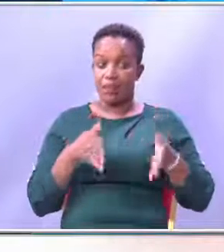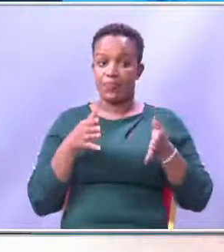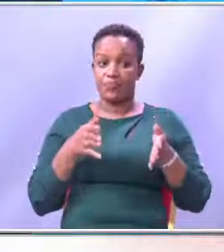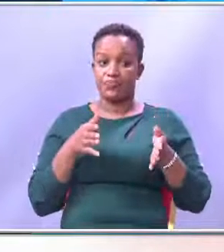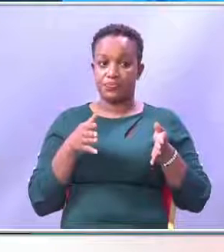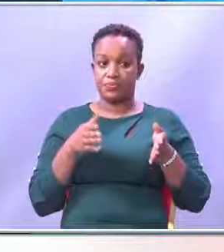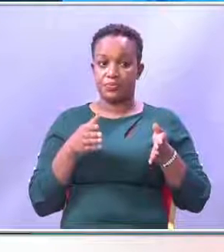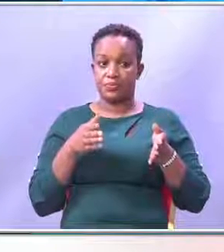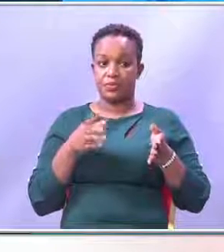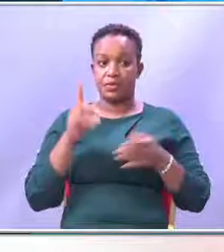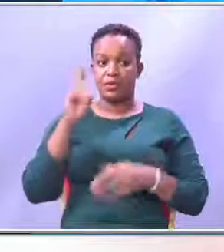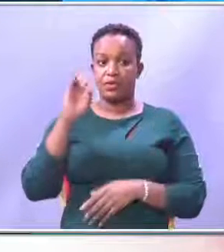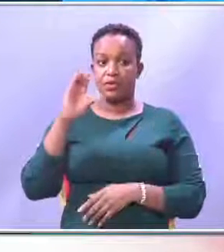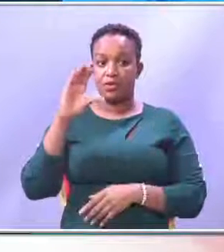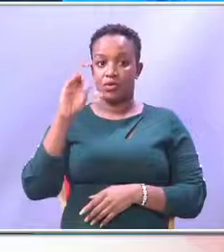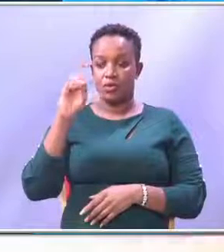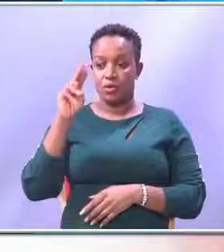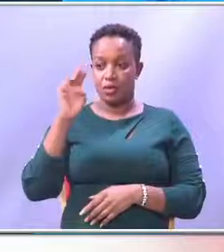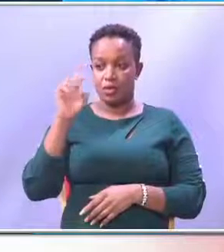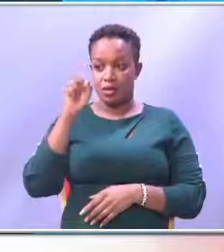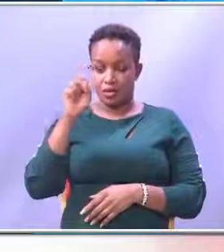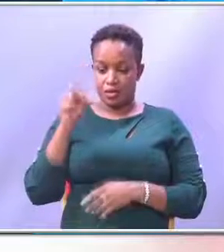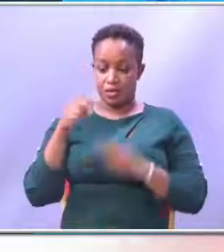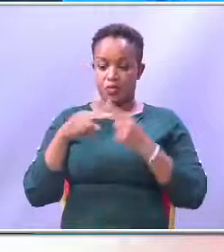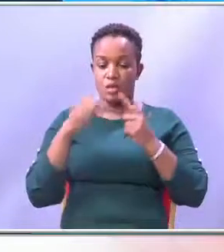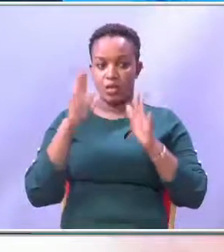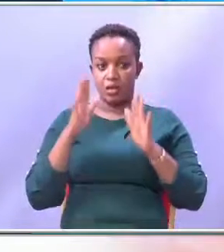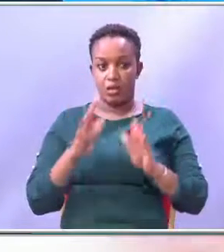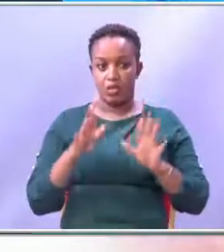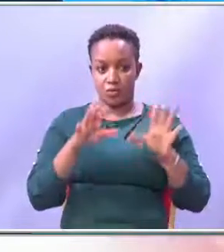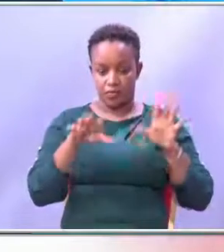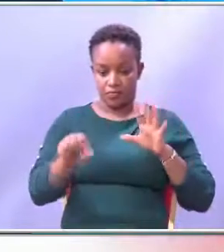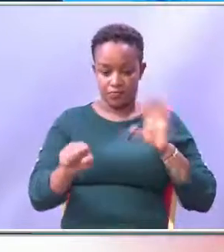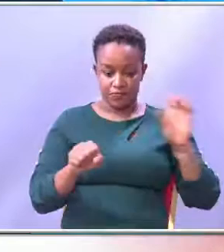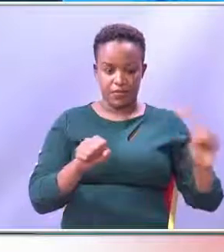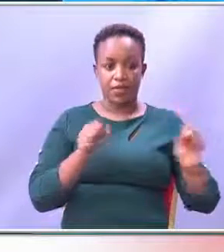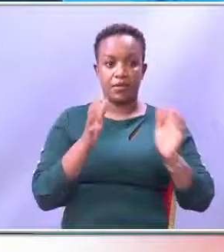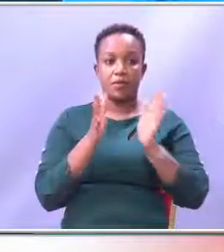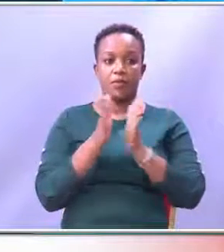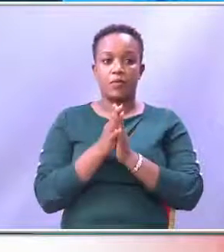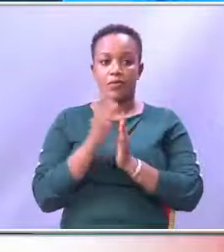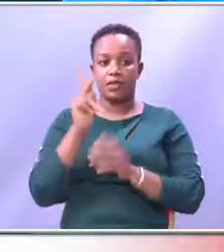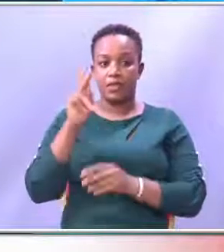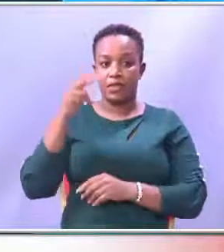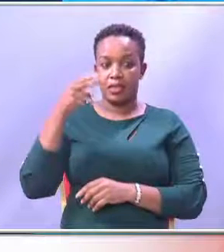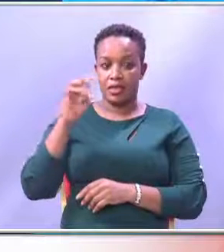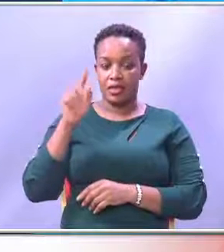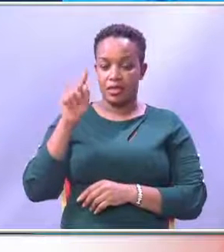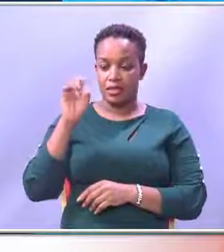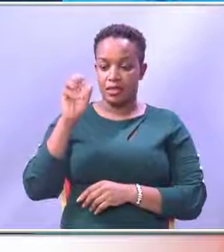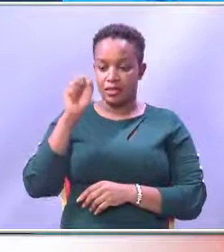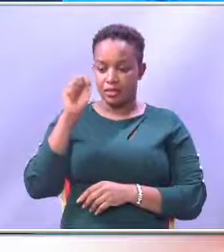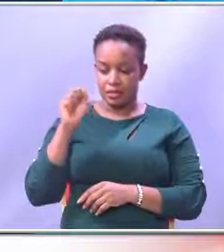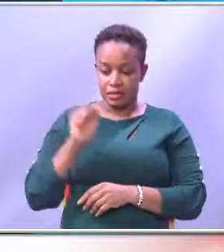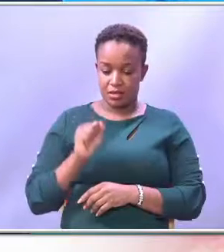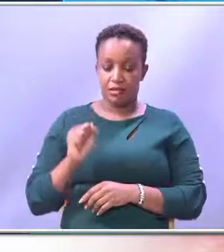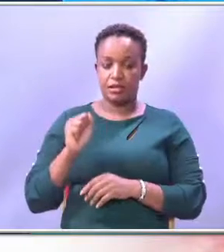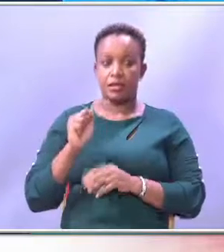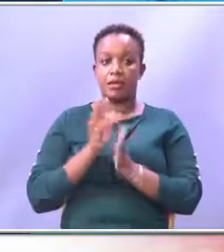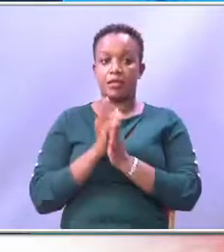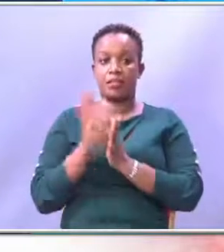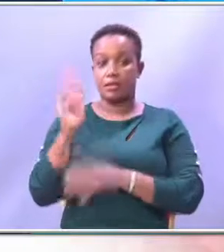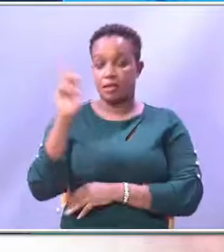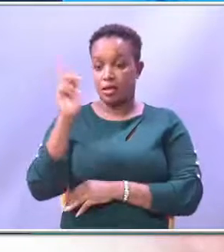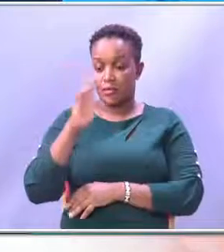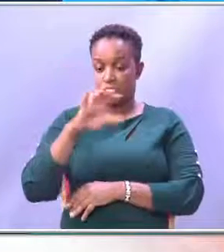Deaconess is the lucky winner of the Chota Kuchota competition held by Khetias supermarket at their Mirema branch in Nairobi County in appreciation